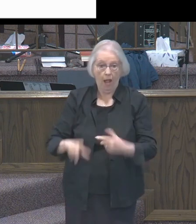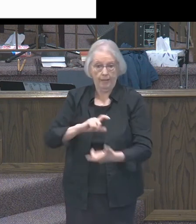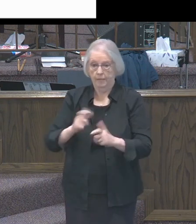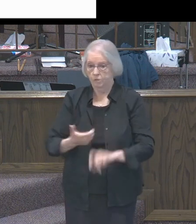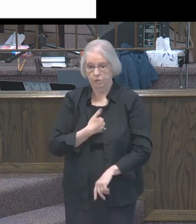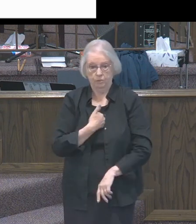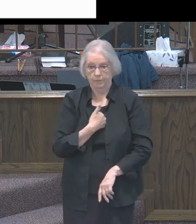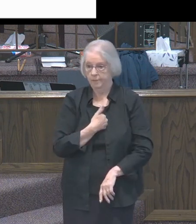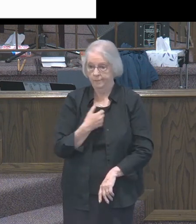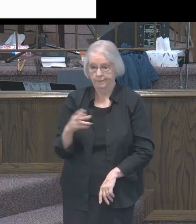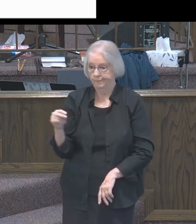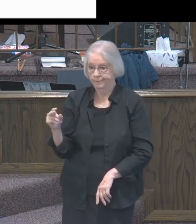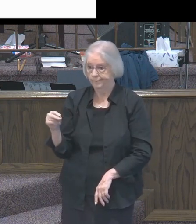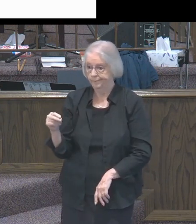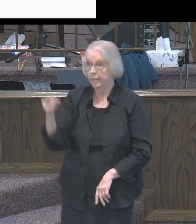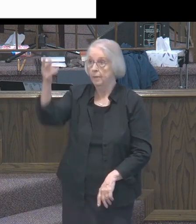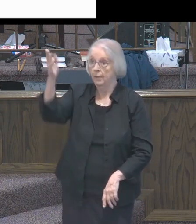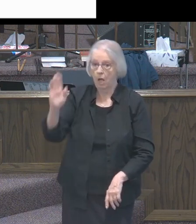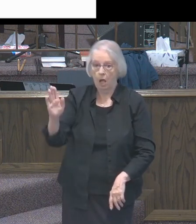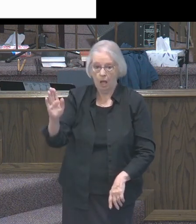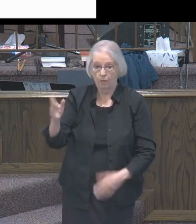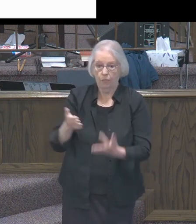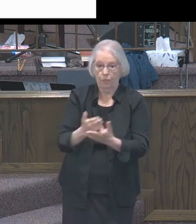Change my heart, oh God."